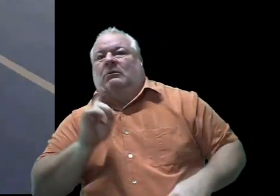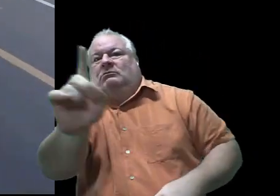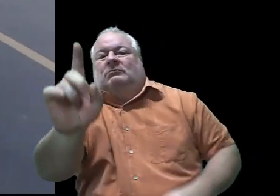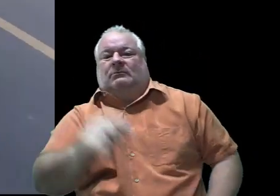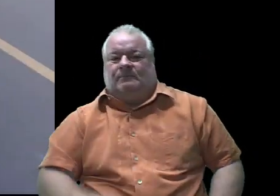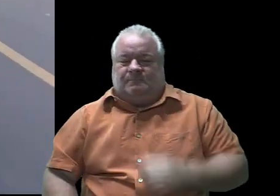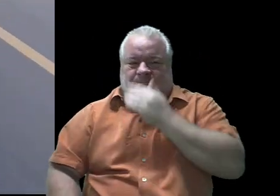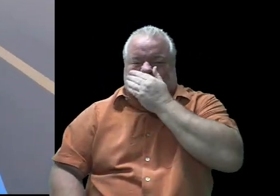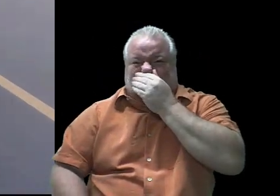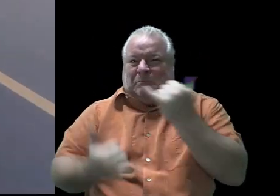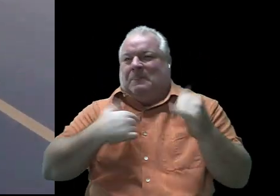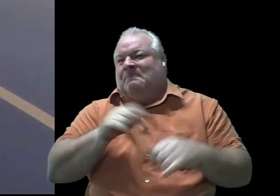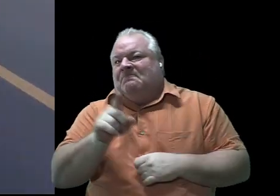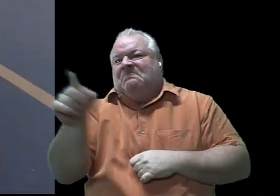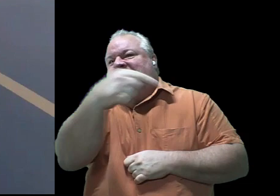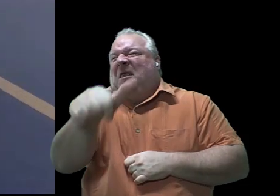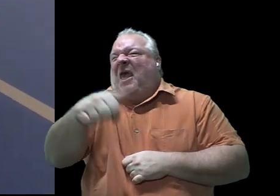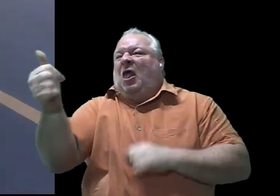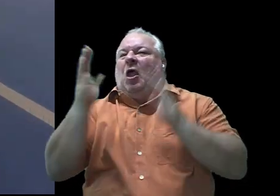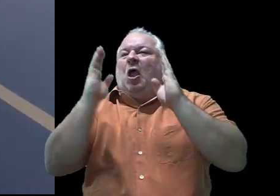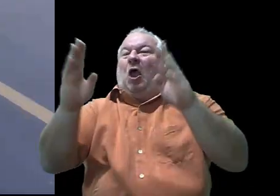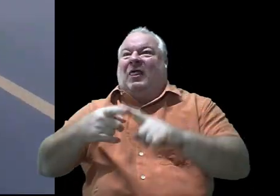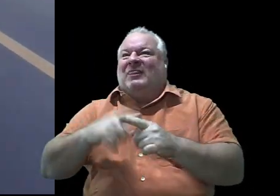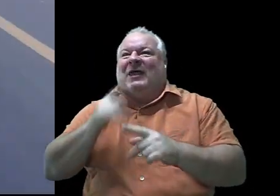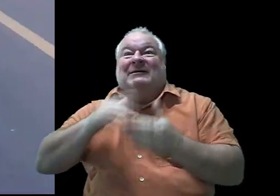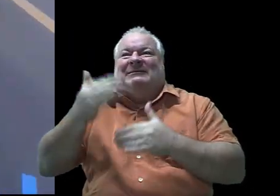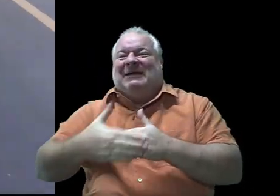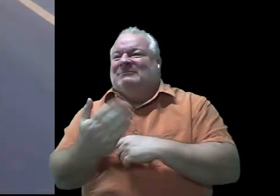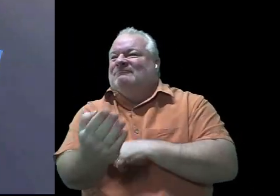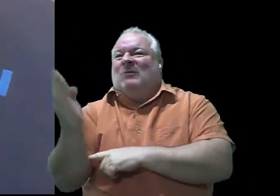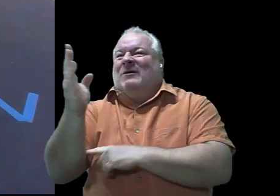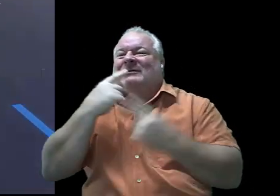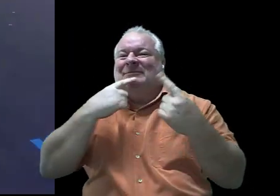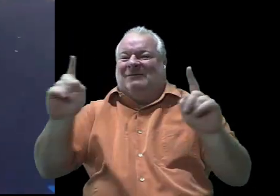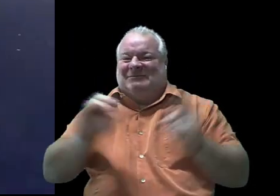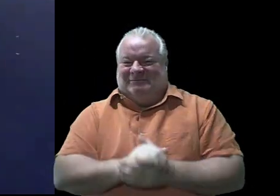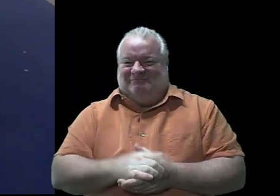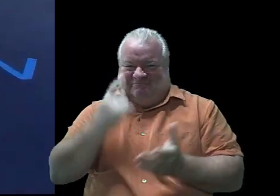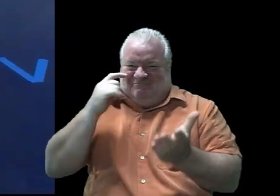get started with our announcements. Notice the arrows.